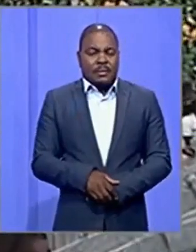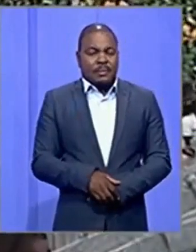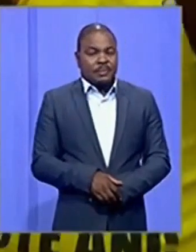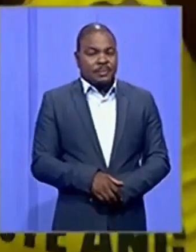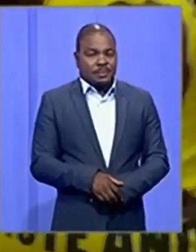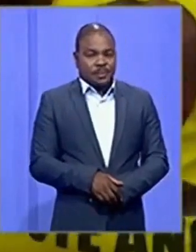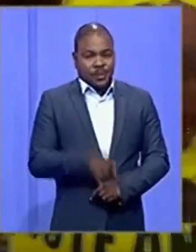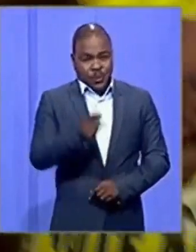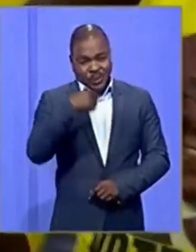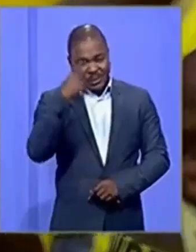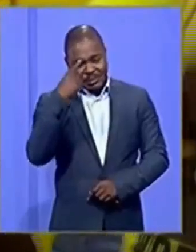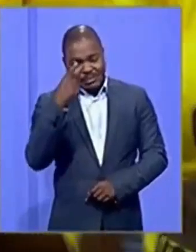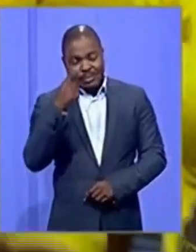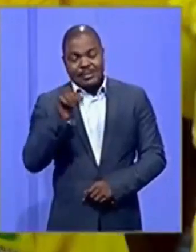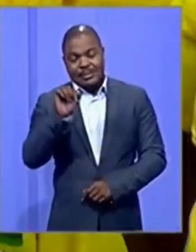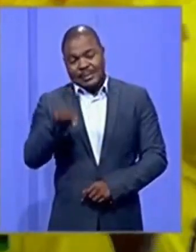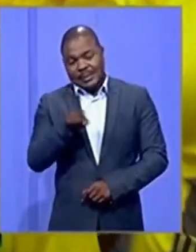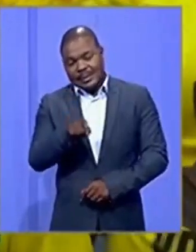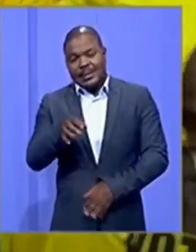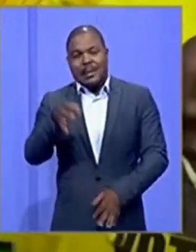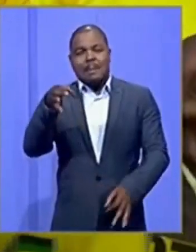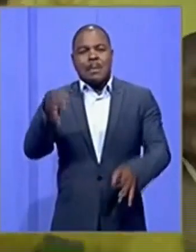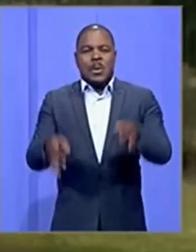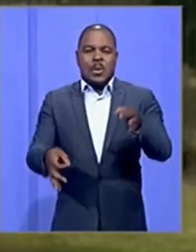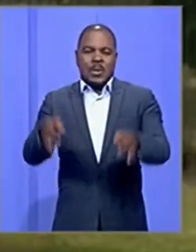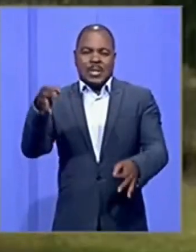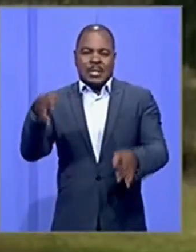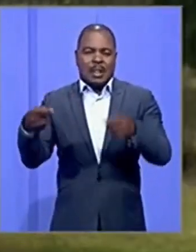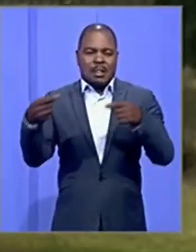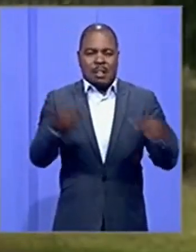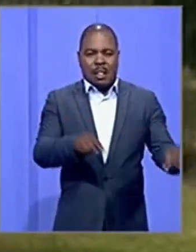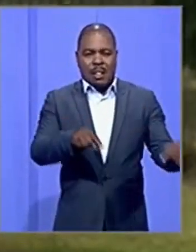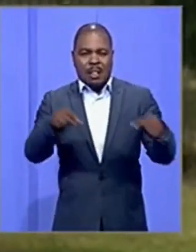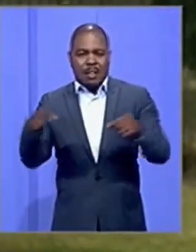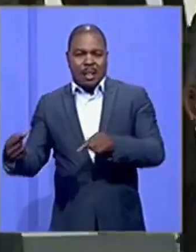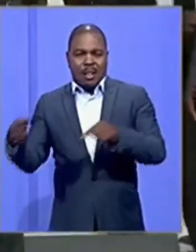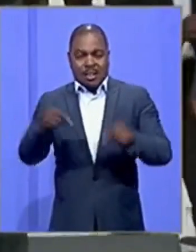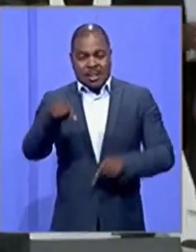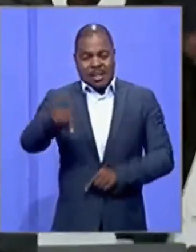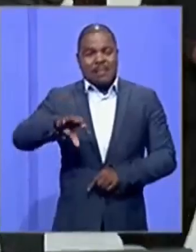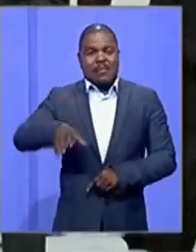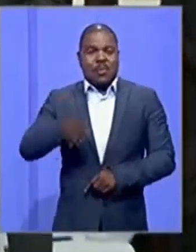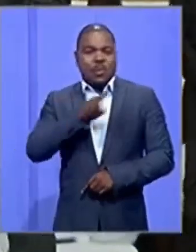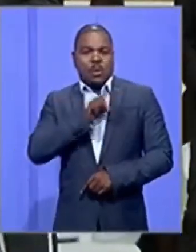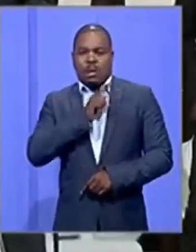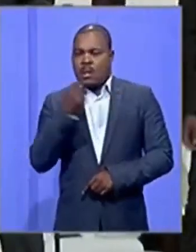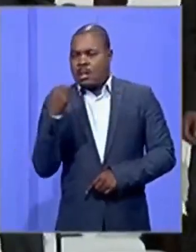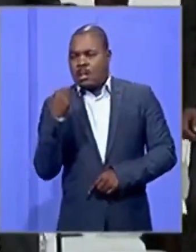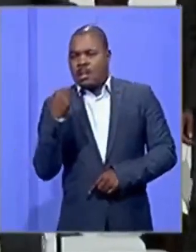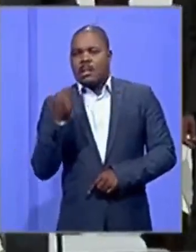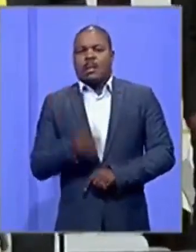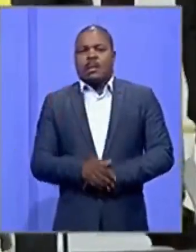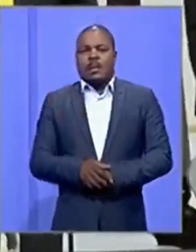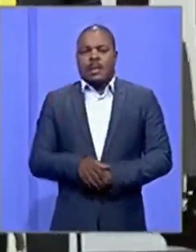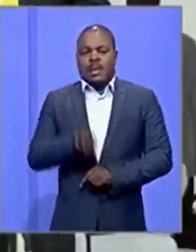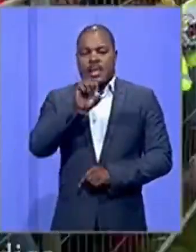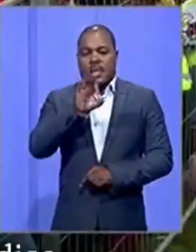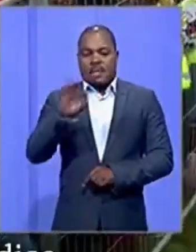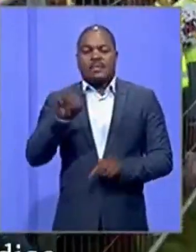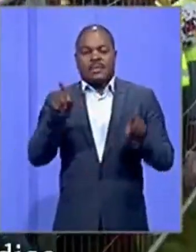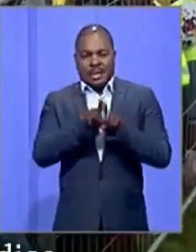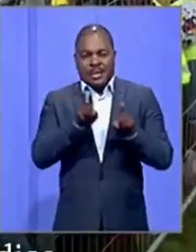ke ntwa ya sepolotiki provinciale e nileng yone hobane malobanyana mo le yone EFF